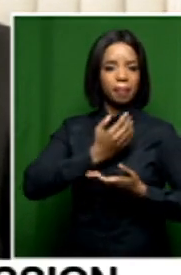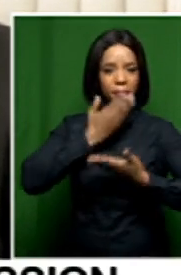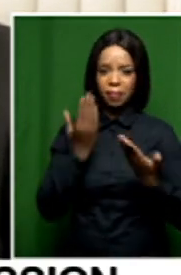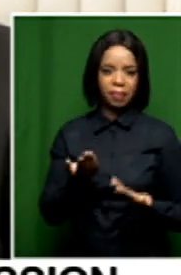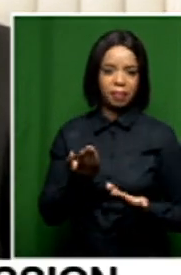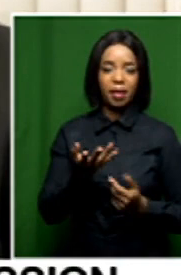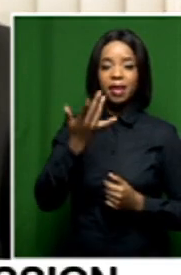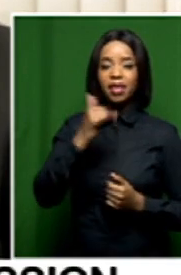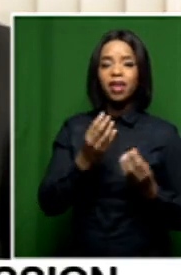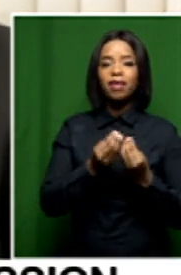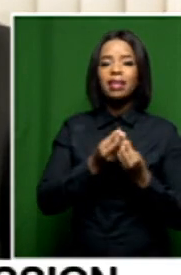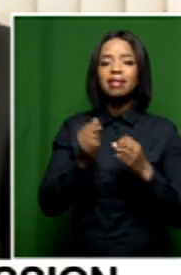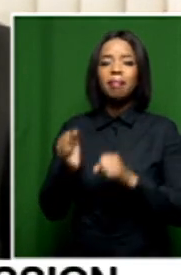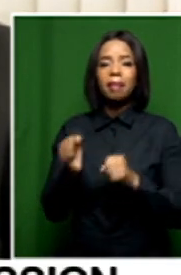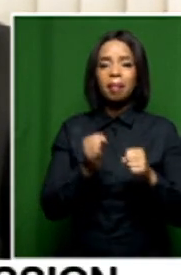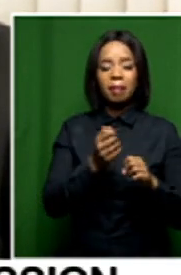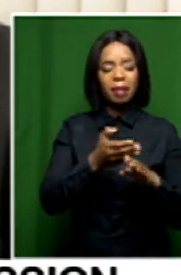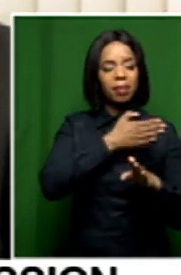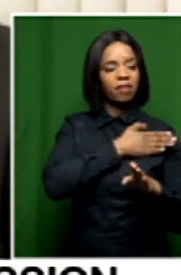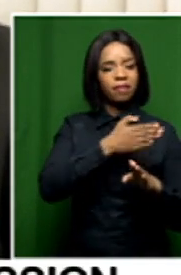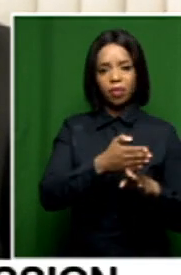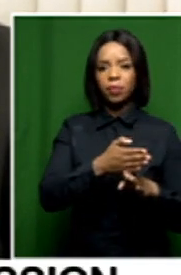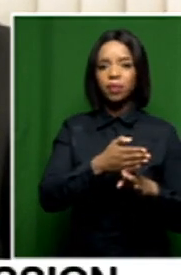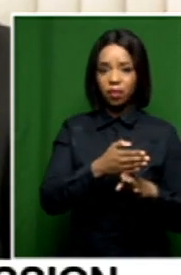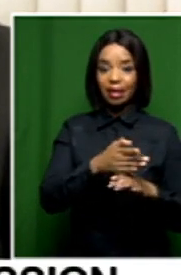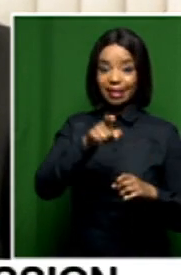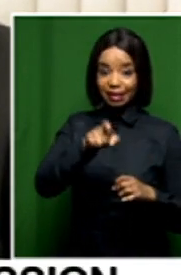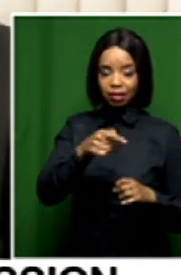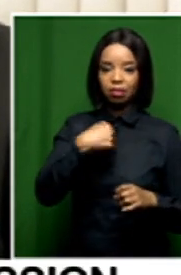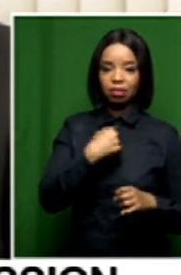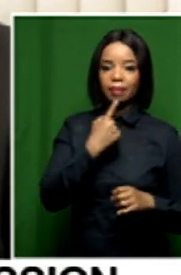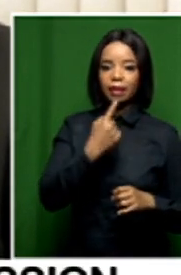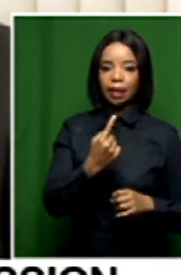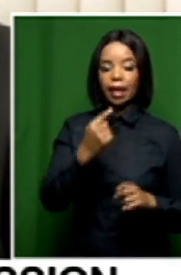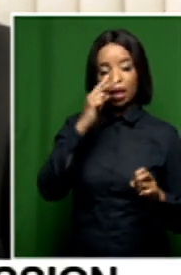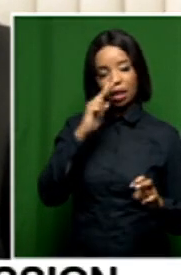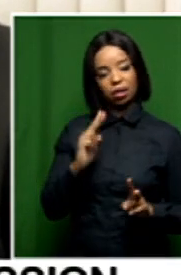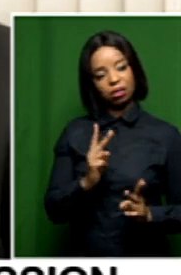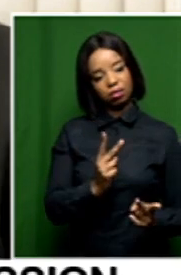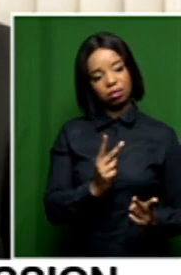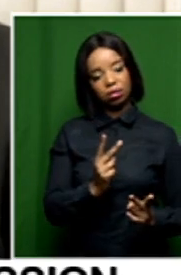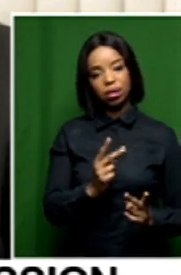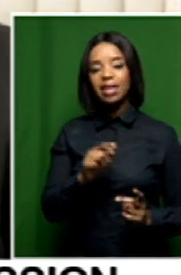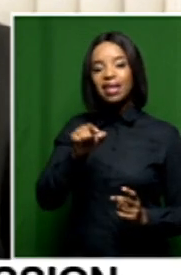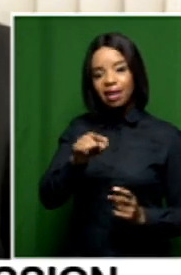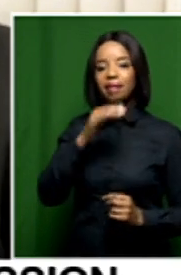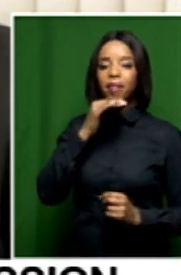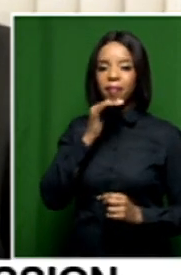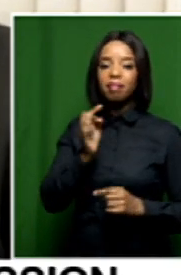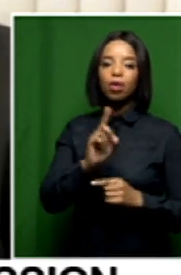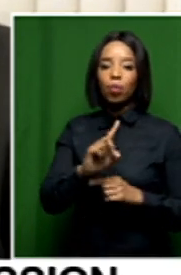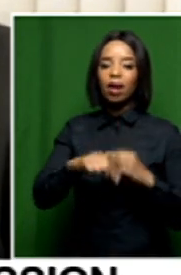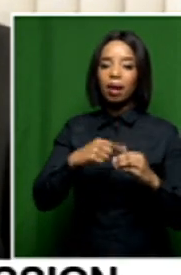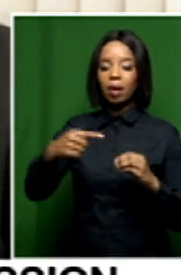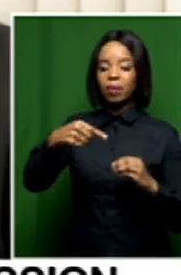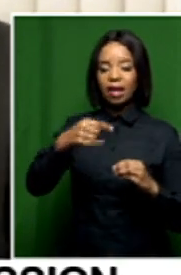going along as it was before, and this is, of course, I'm saying seemingly, what does it mean for that narrative of state